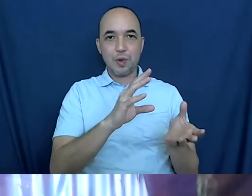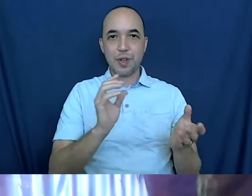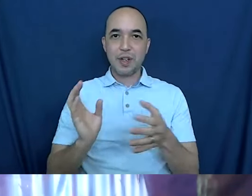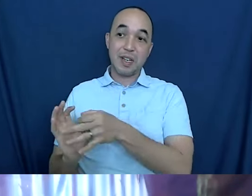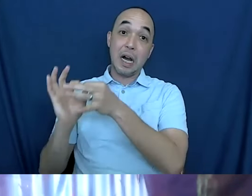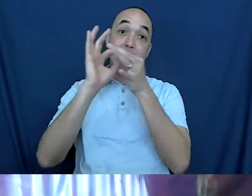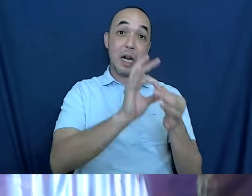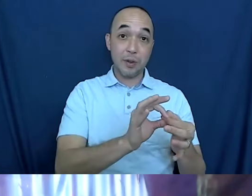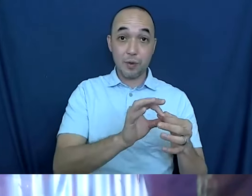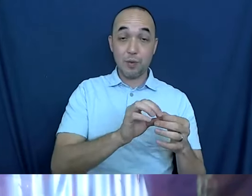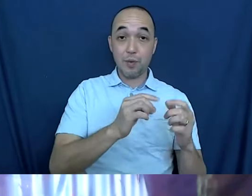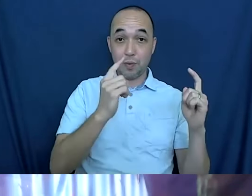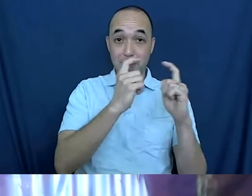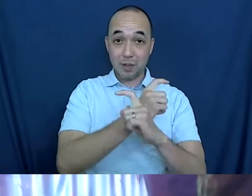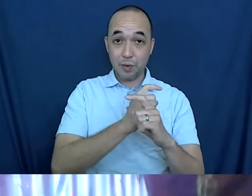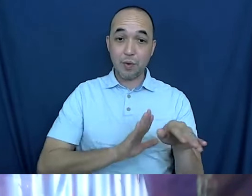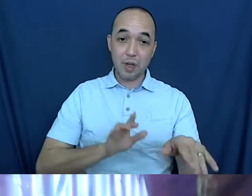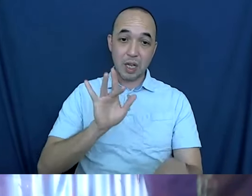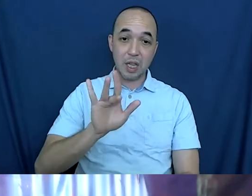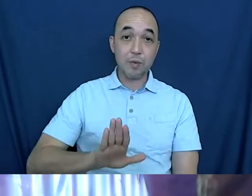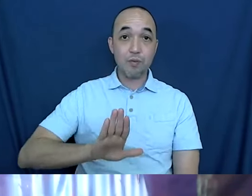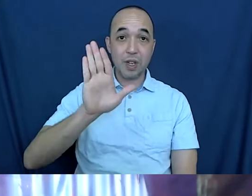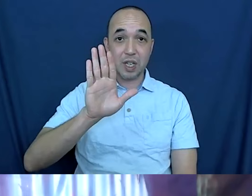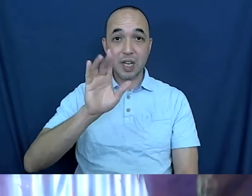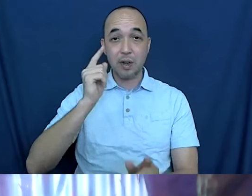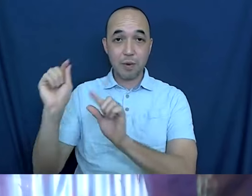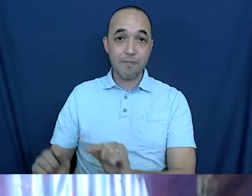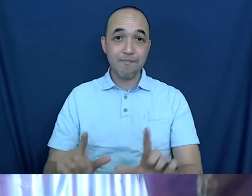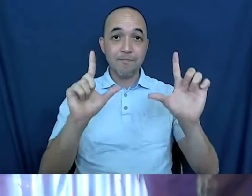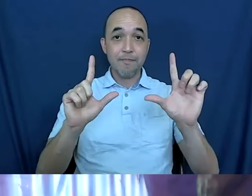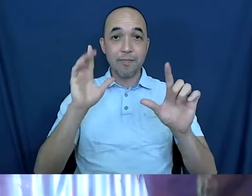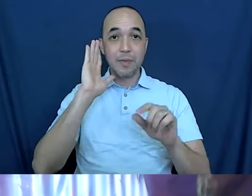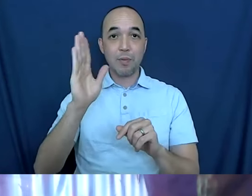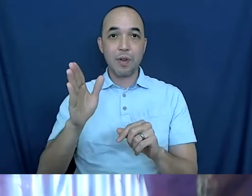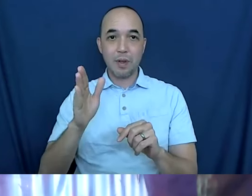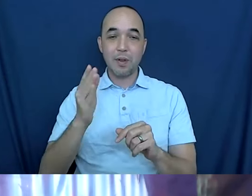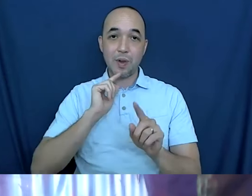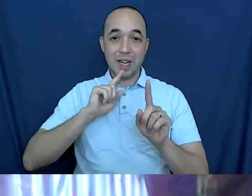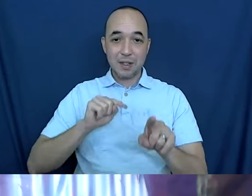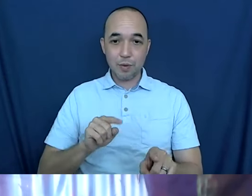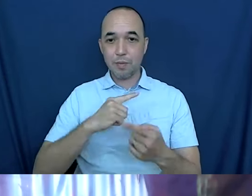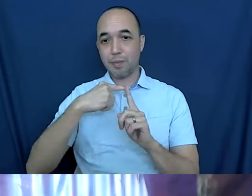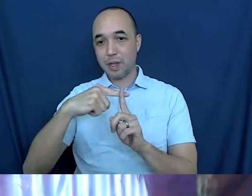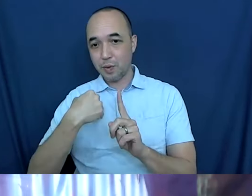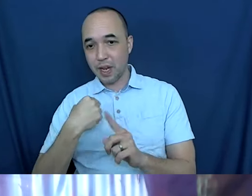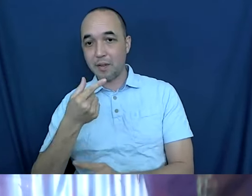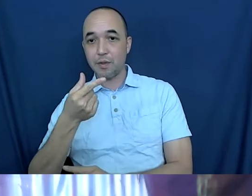making, raise your hand. We'll bring you on. We'll get some questions answered. I know we also got the Q&A going.